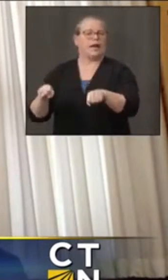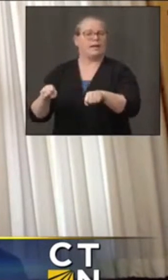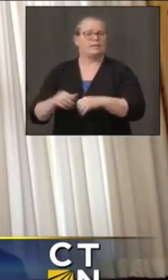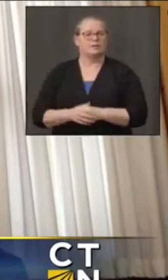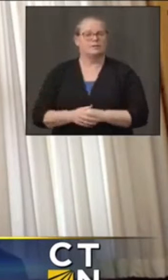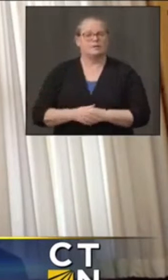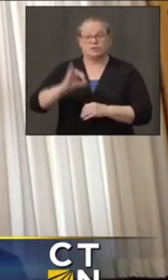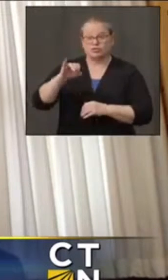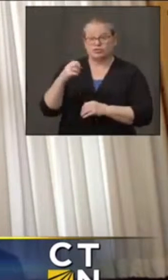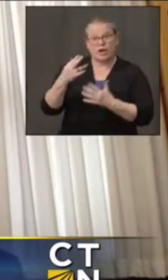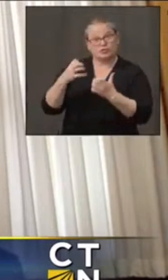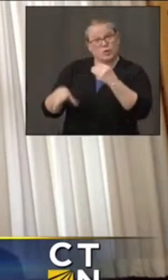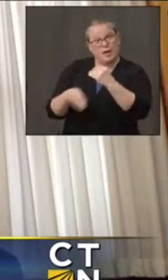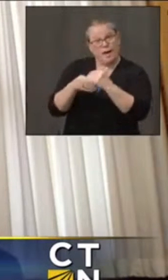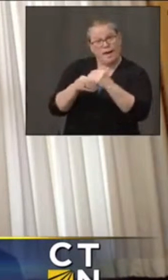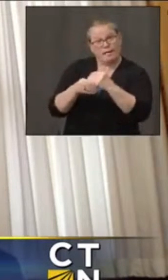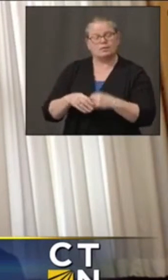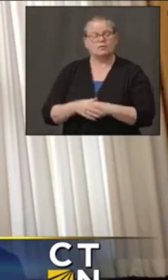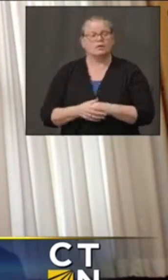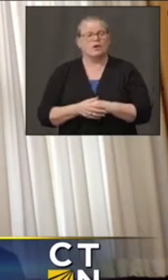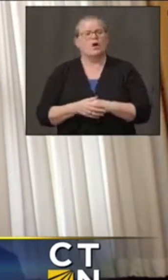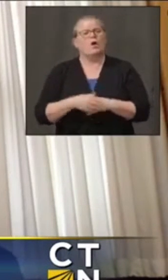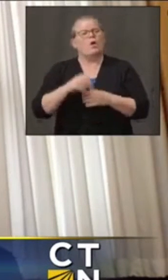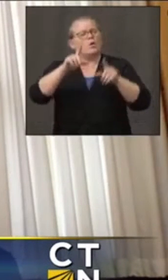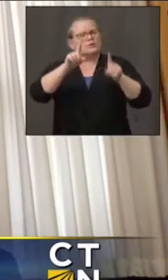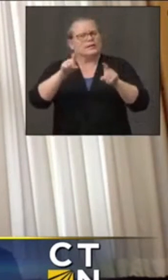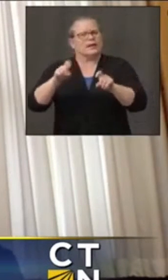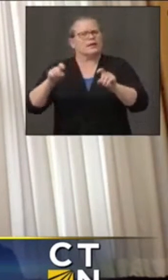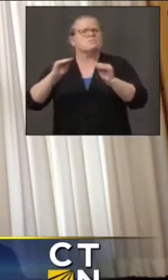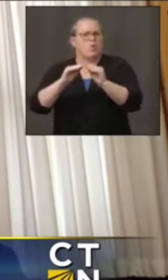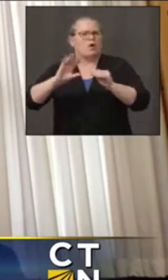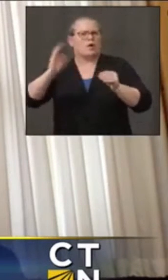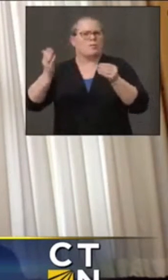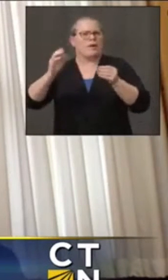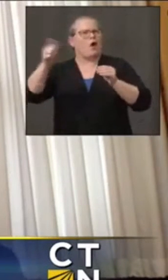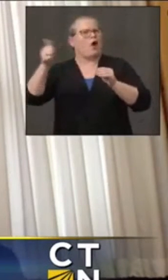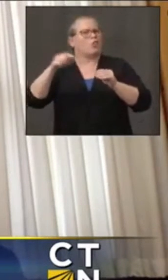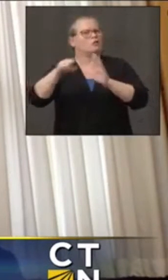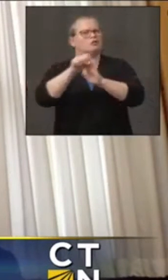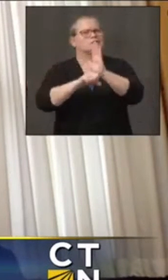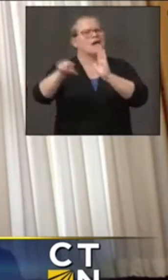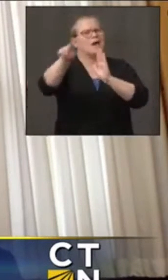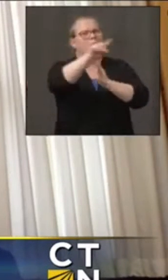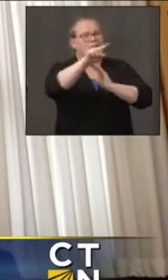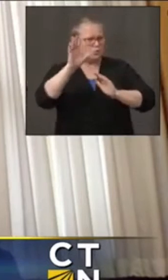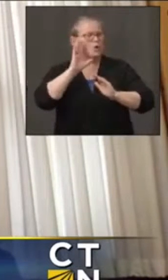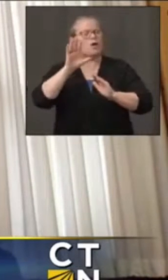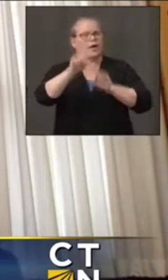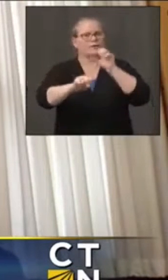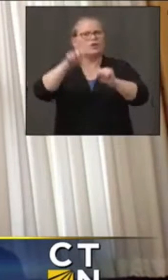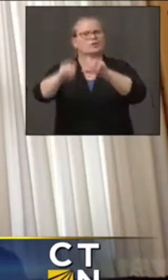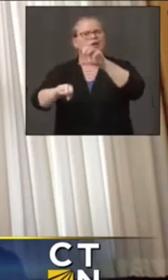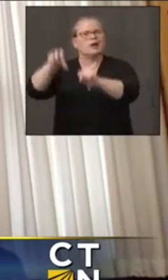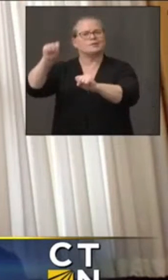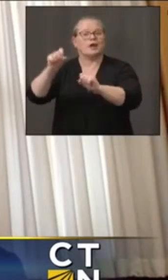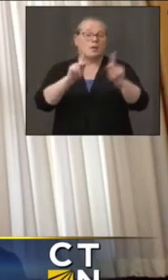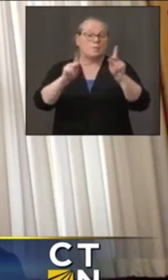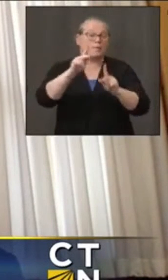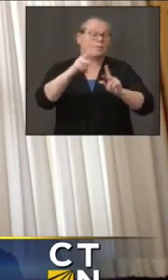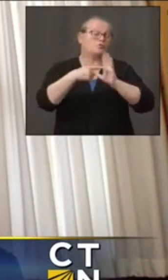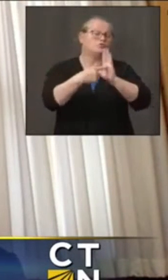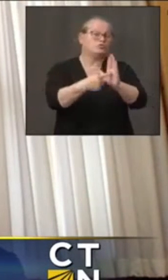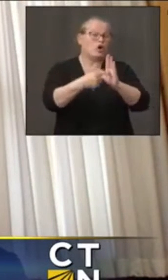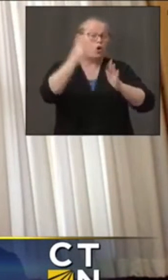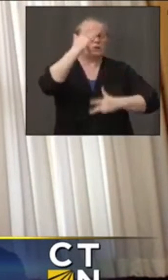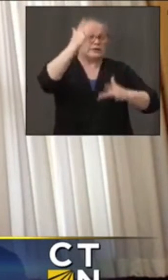identify a higher percentage of the cases that are out there, both symptomatic and asymptomatic, which is a good thing because then you can act on that. You can have people isolate.